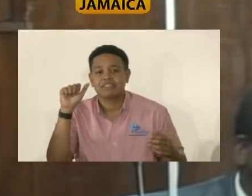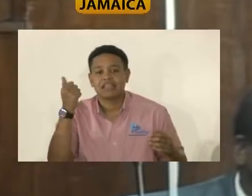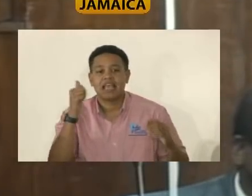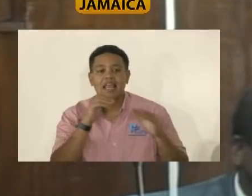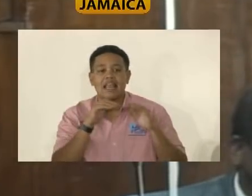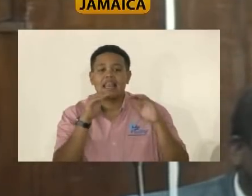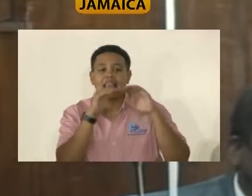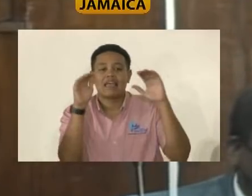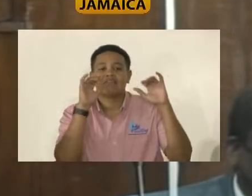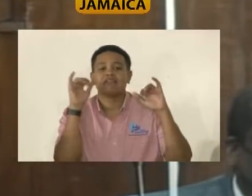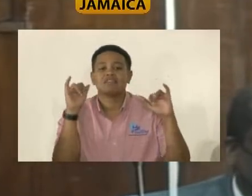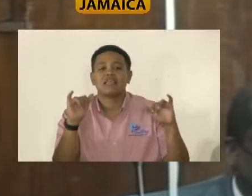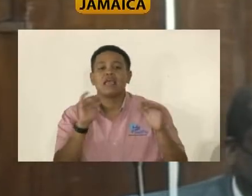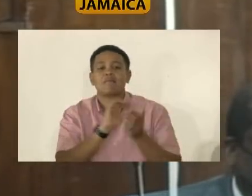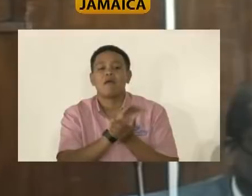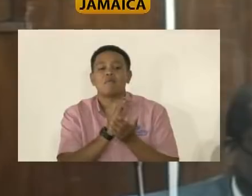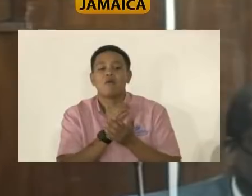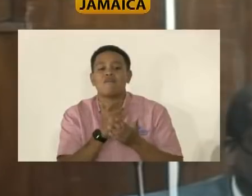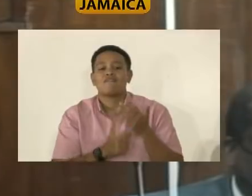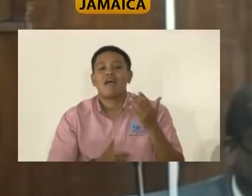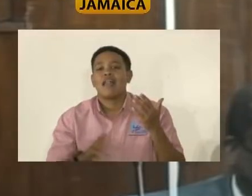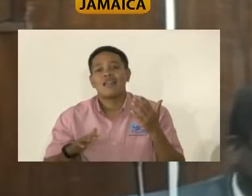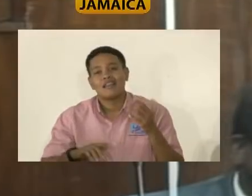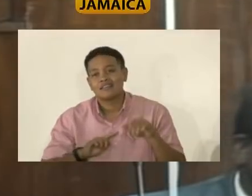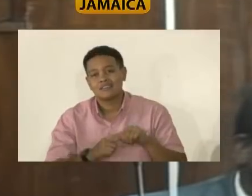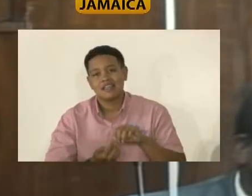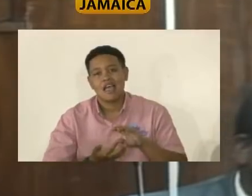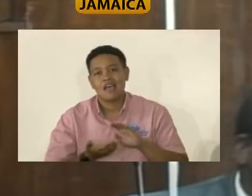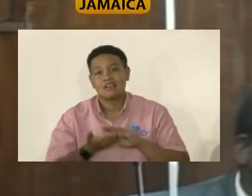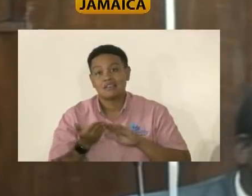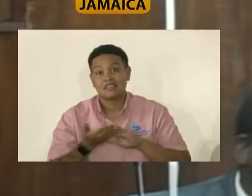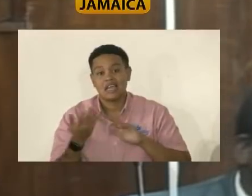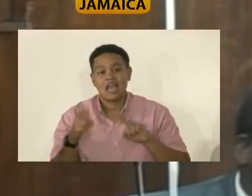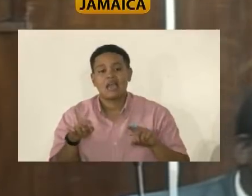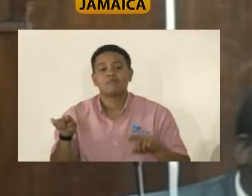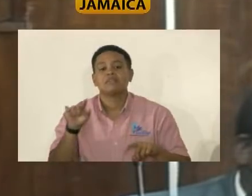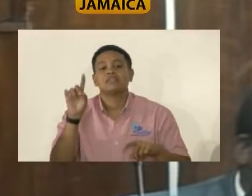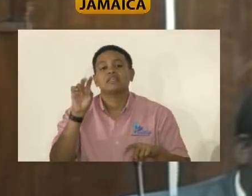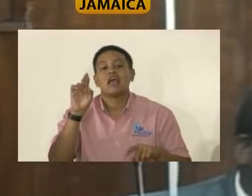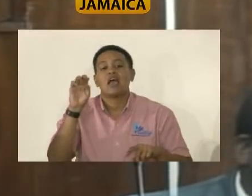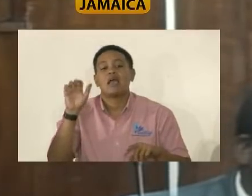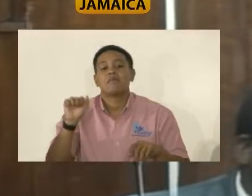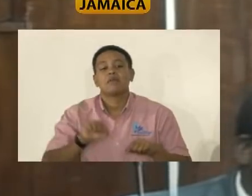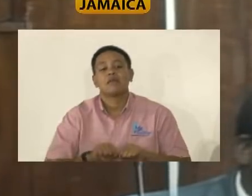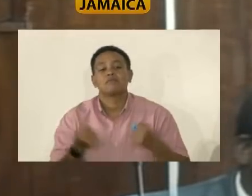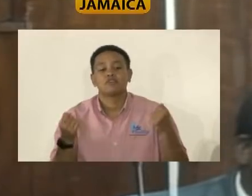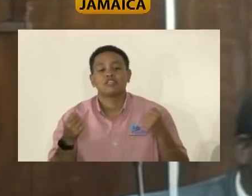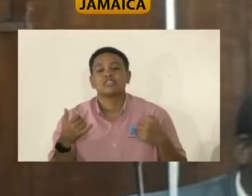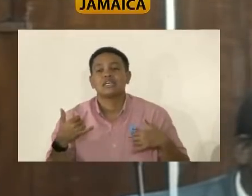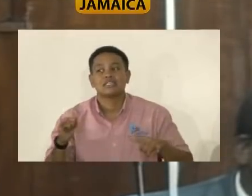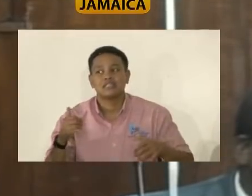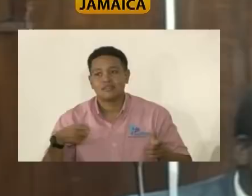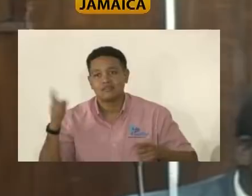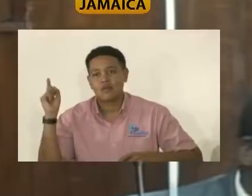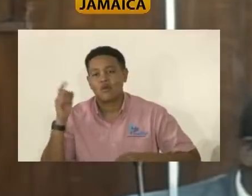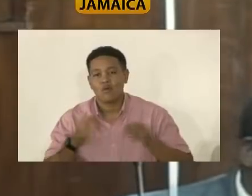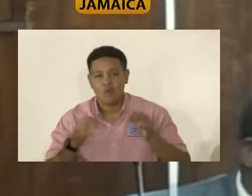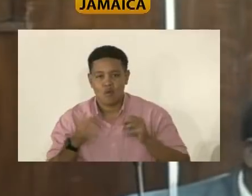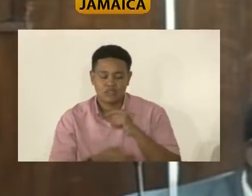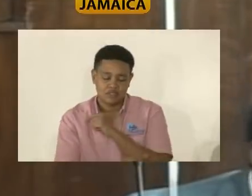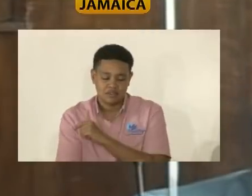fixed amount fines are not in effect, and these DRMA breaches are taken to court.